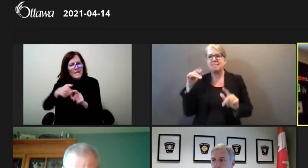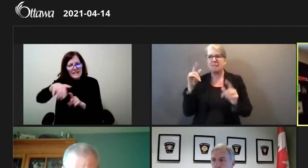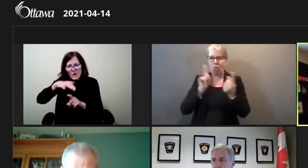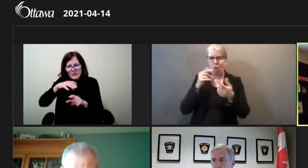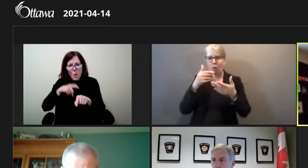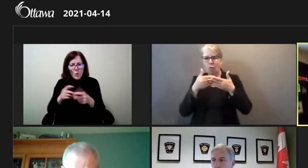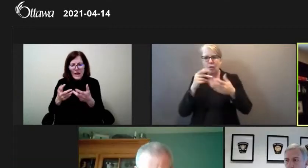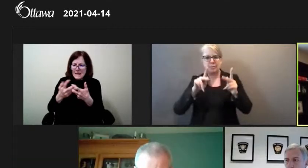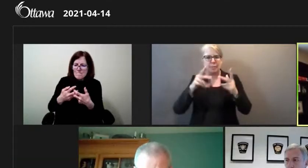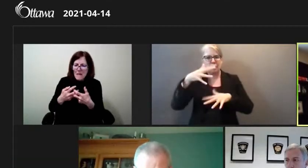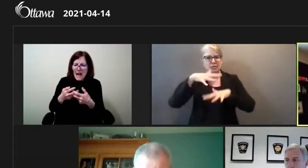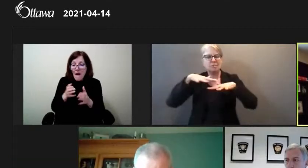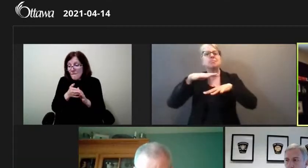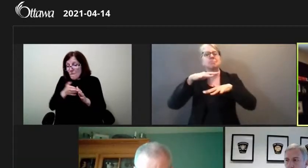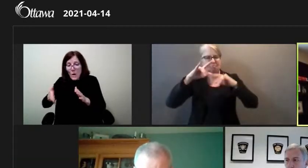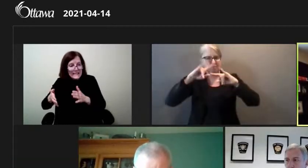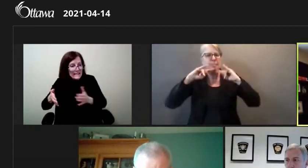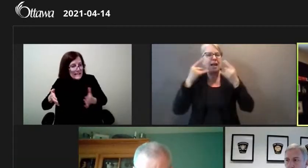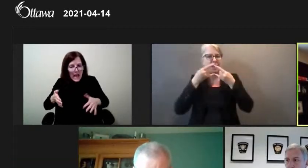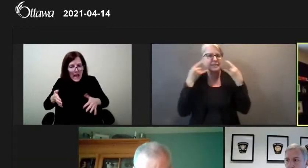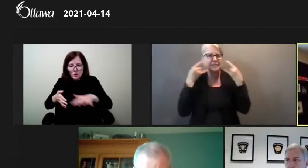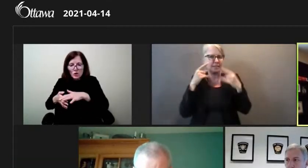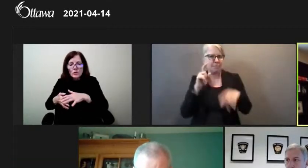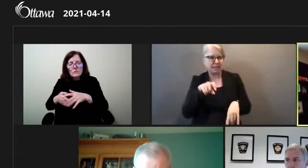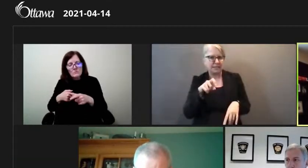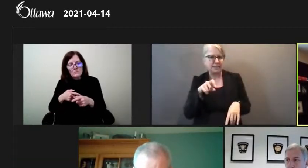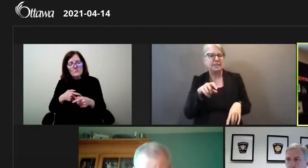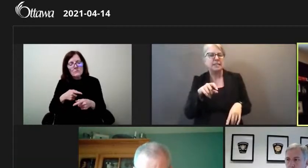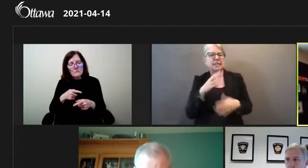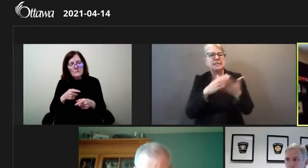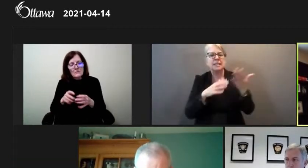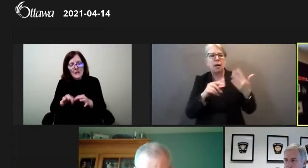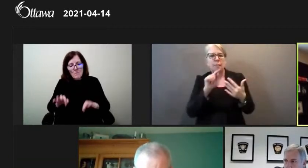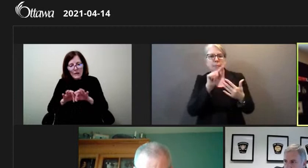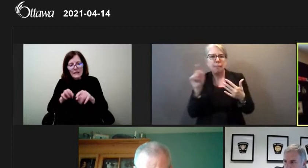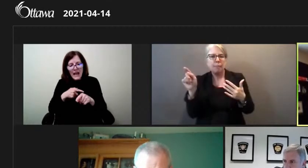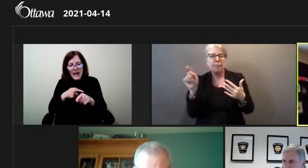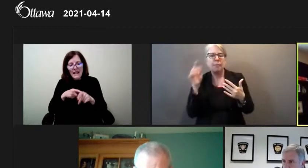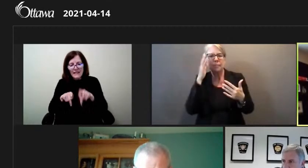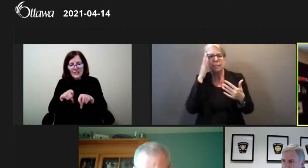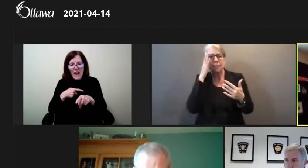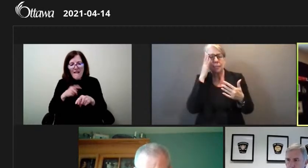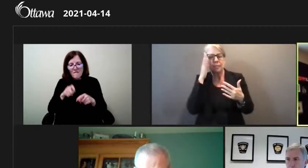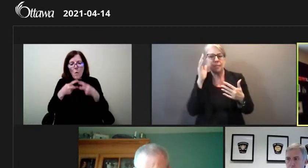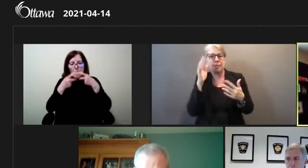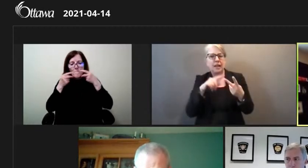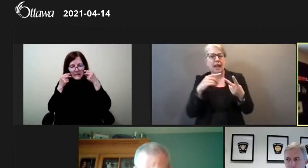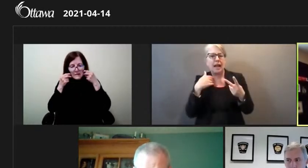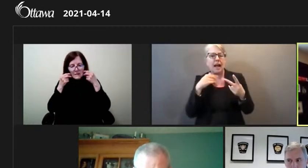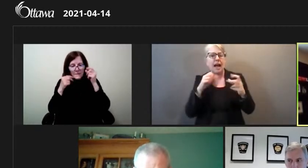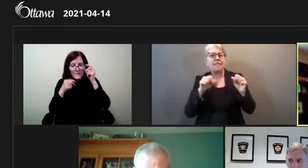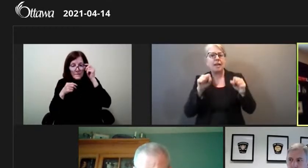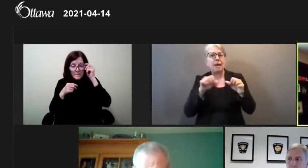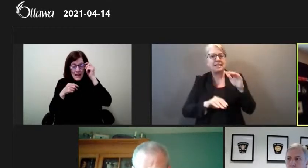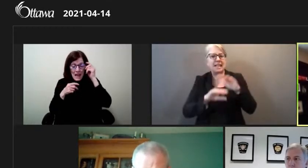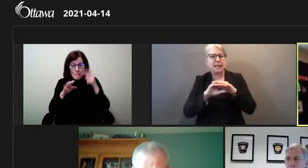masked. Some of the of those amenities where we would also have capacity limits